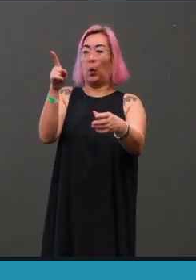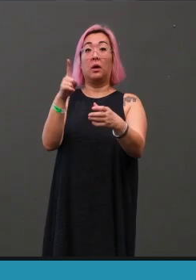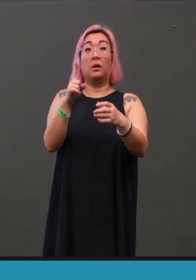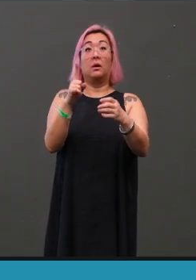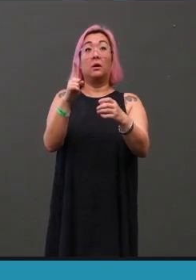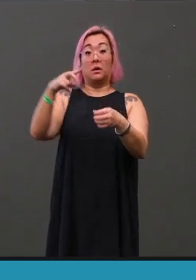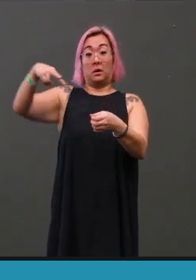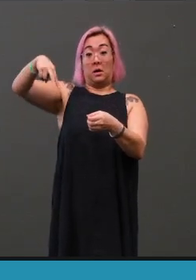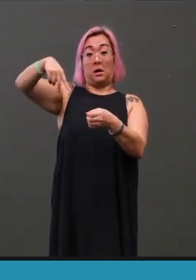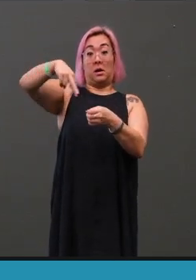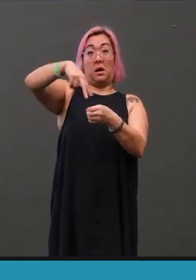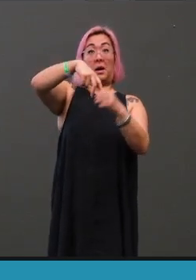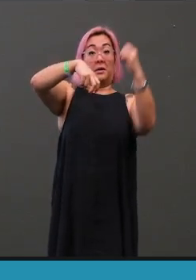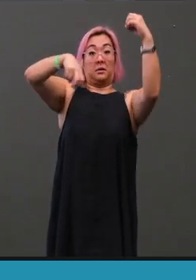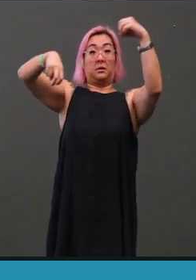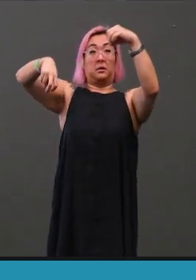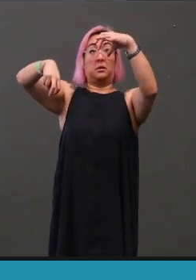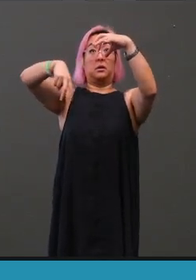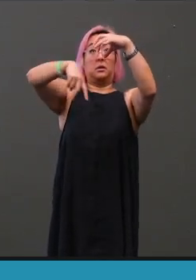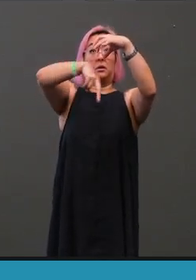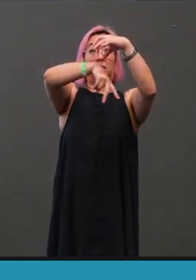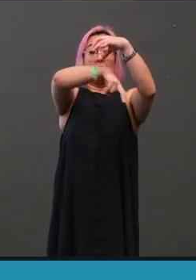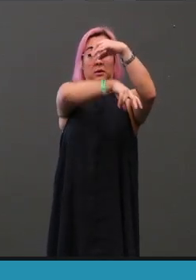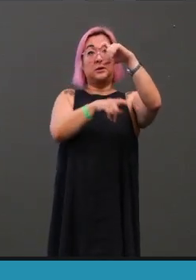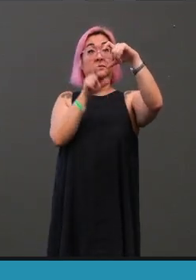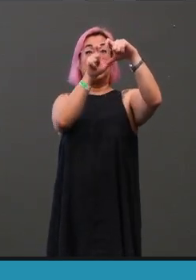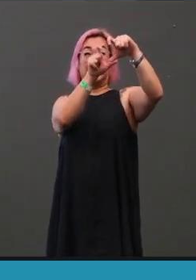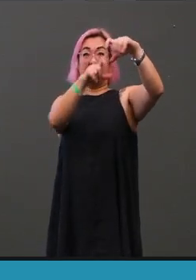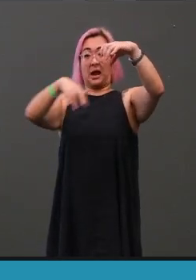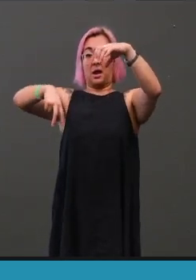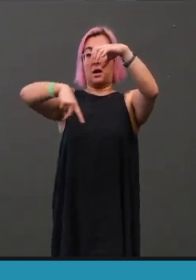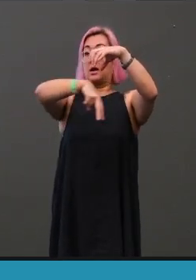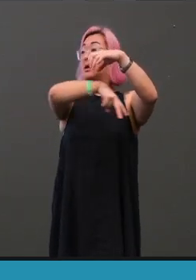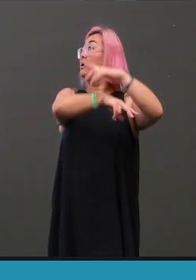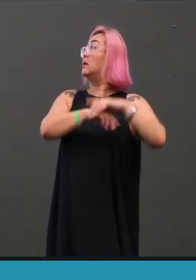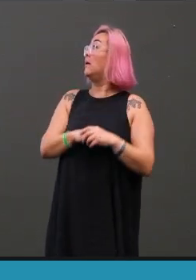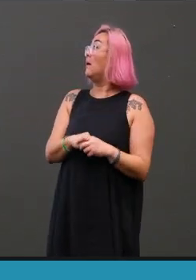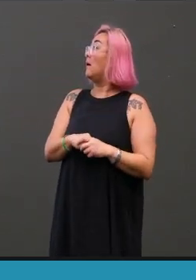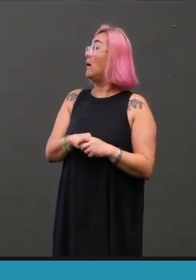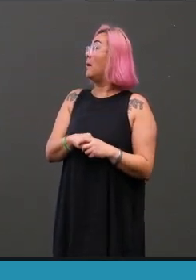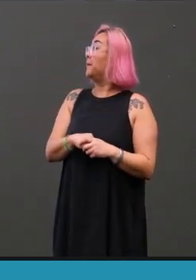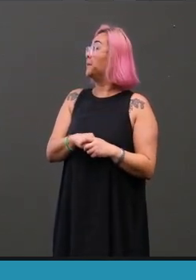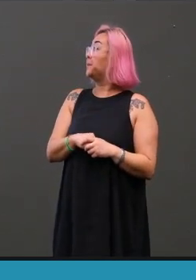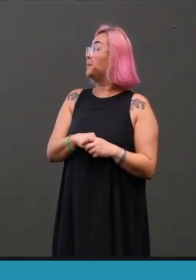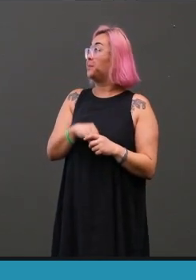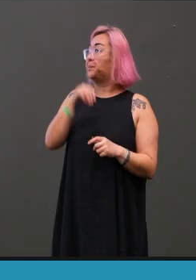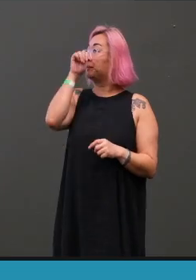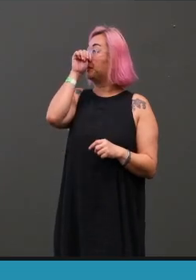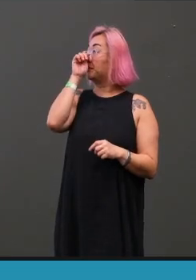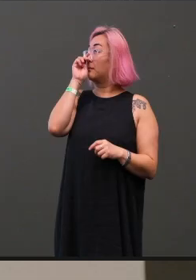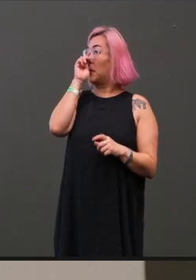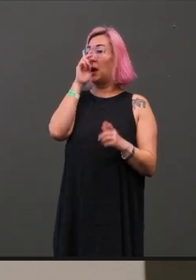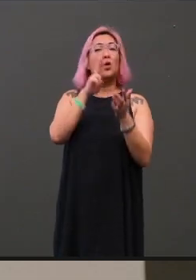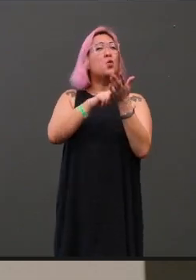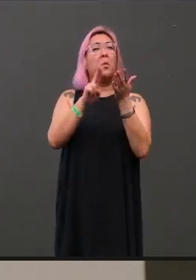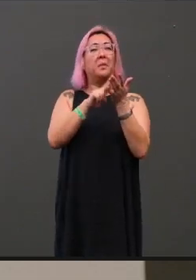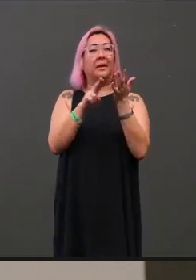map simulating a blue light. Usually you don't actually draw the tint map on the ground like this, but I did this just so visually you can see what's going